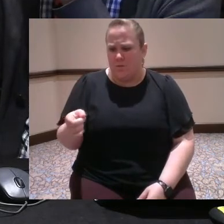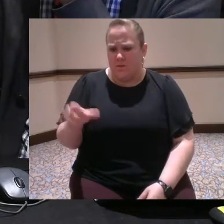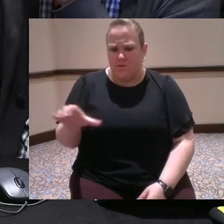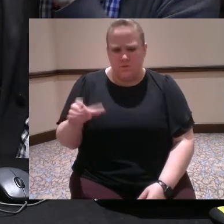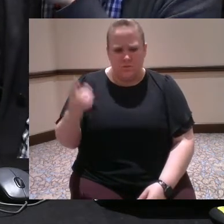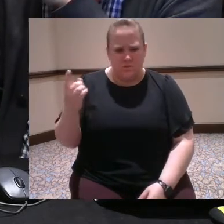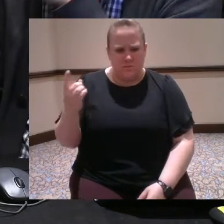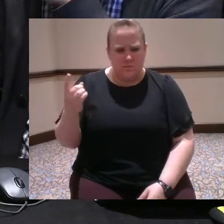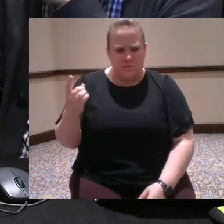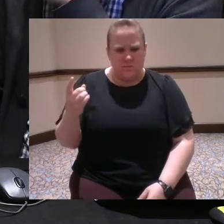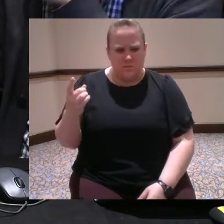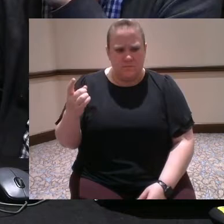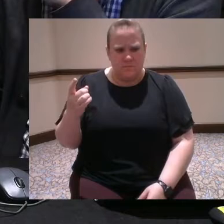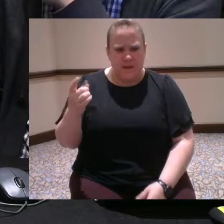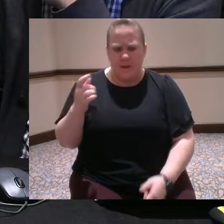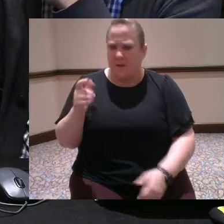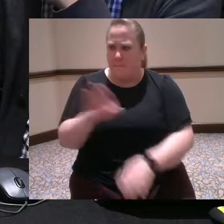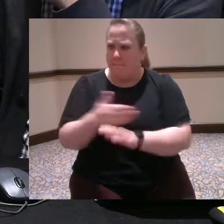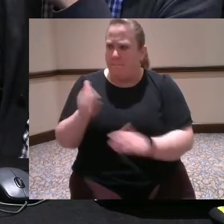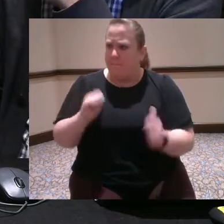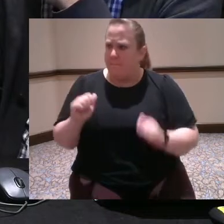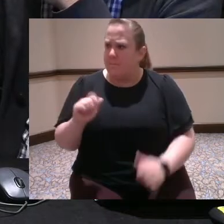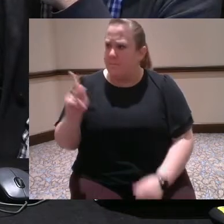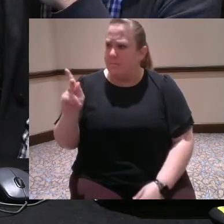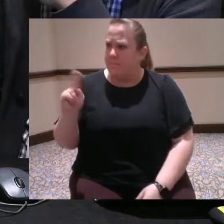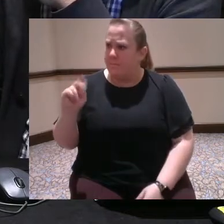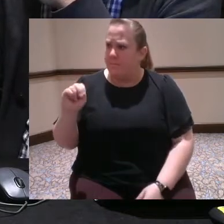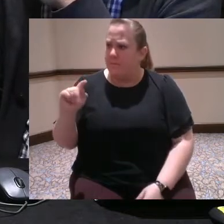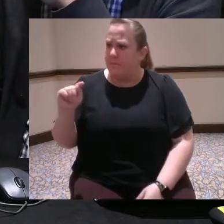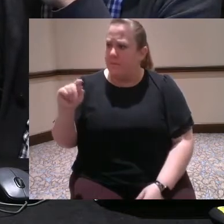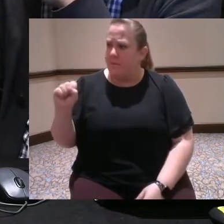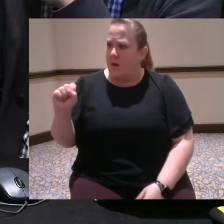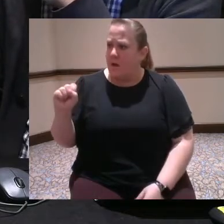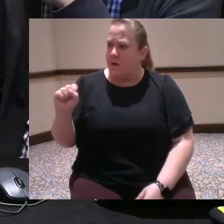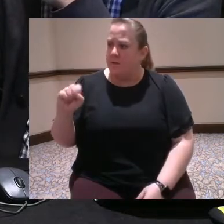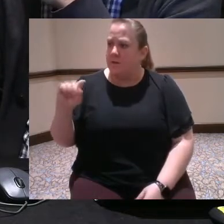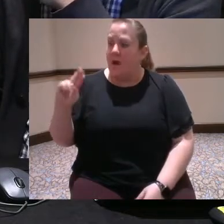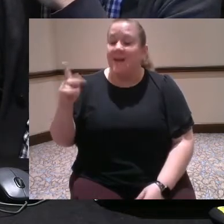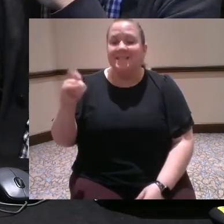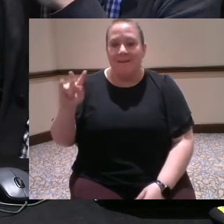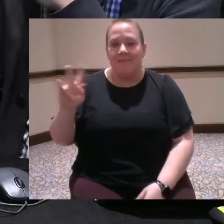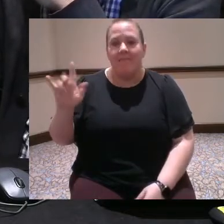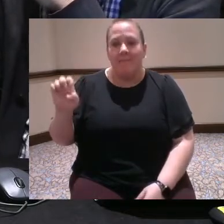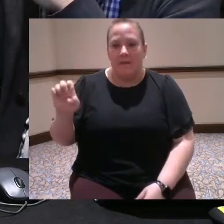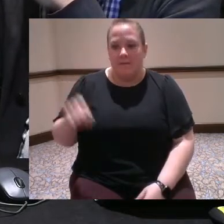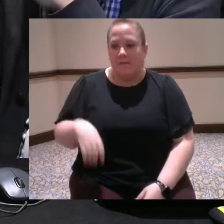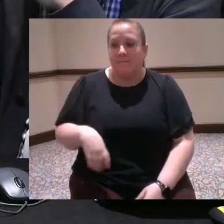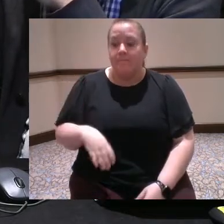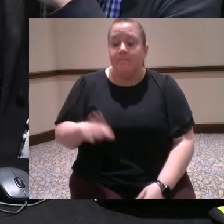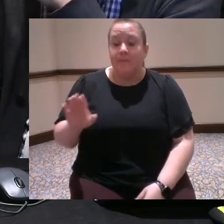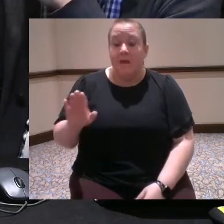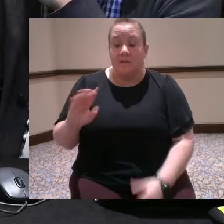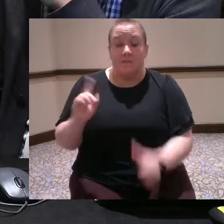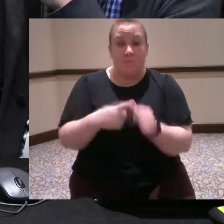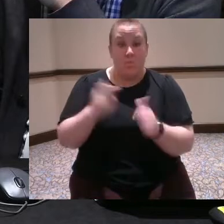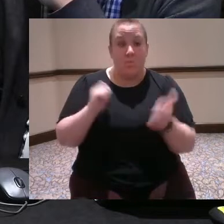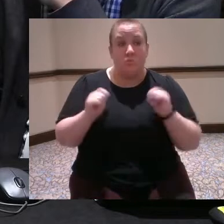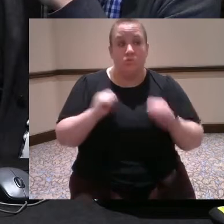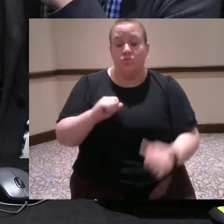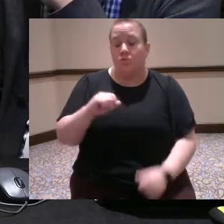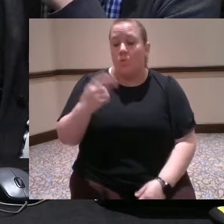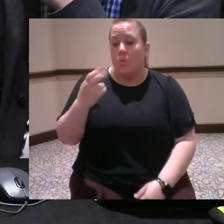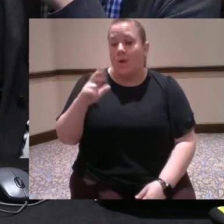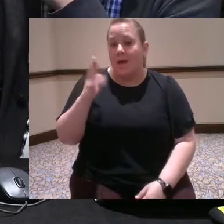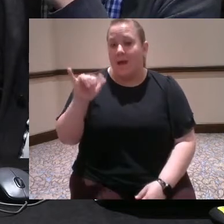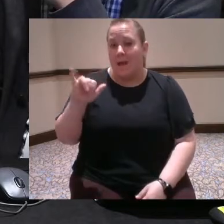Flaherty Aaron's musical. His first Broadway show was Harry Potter and the Cursed Child. He was right out of Carnegie